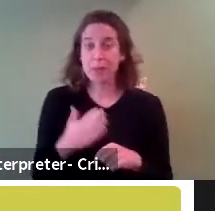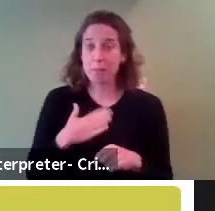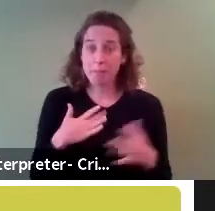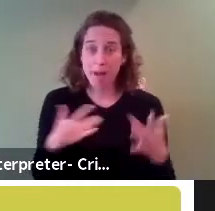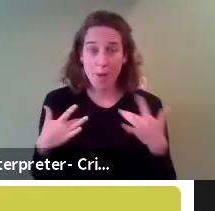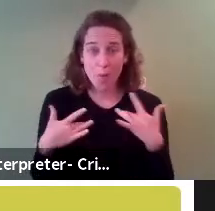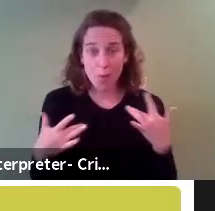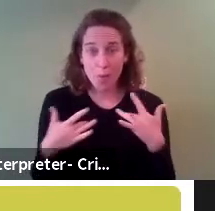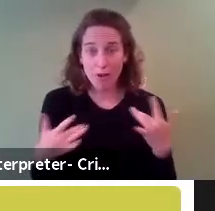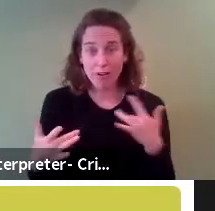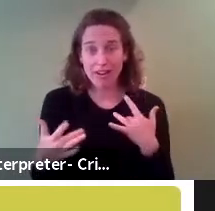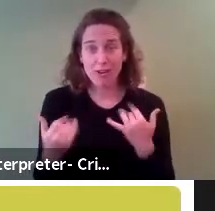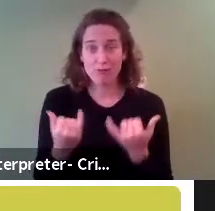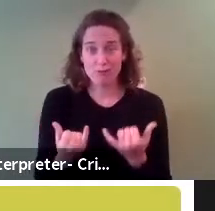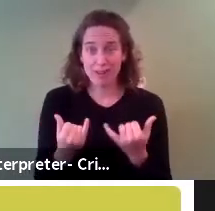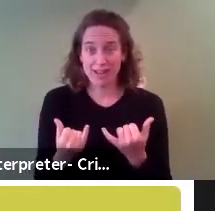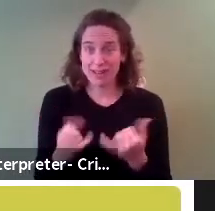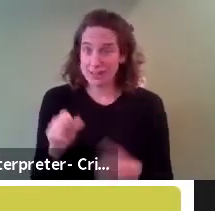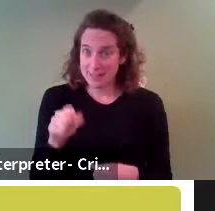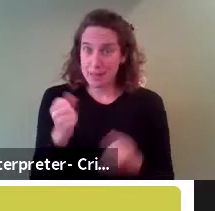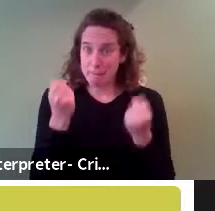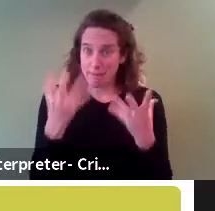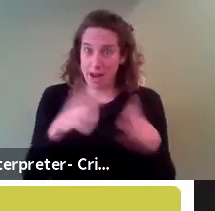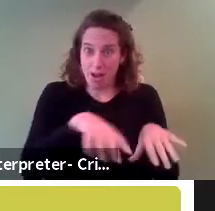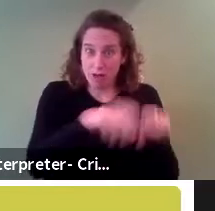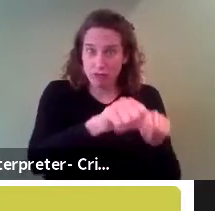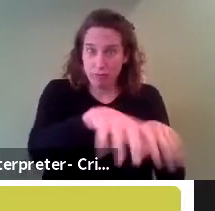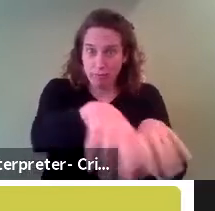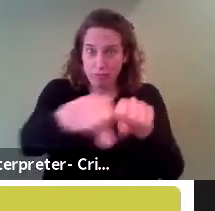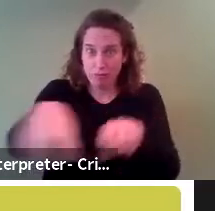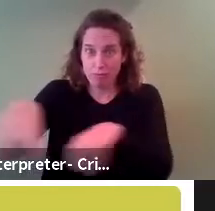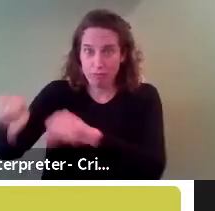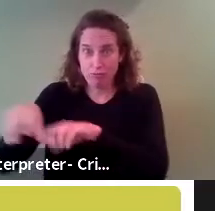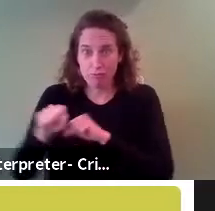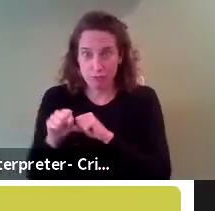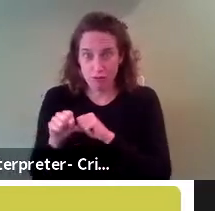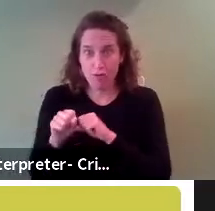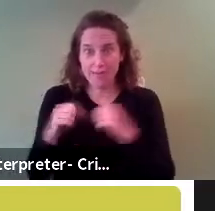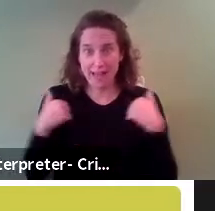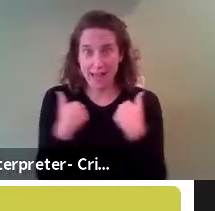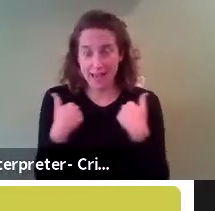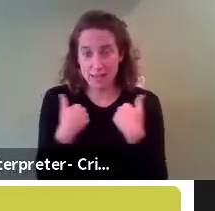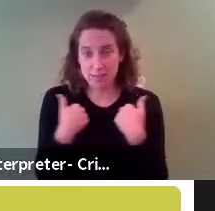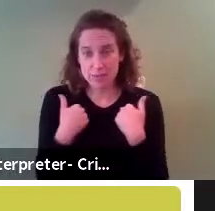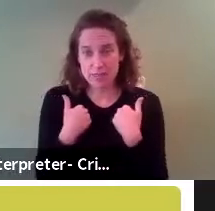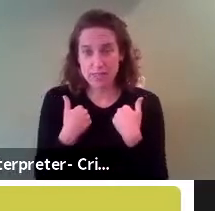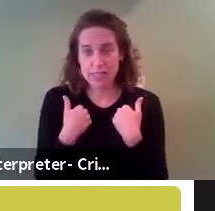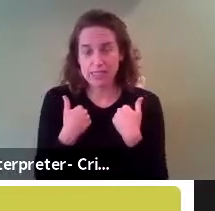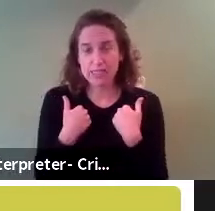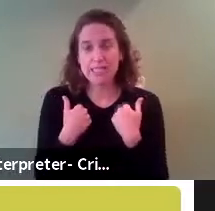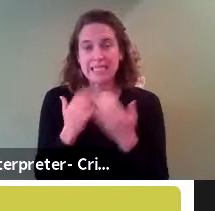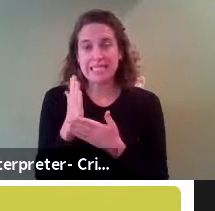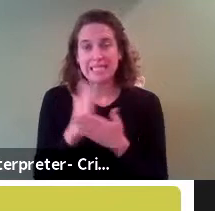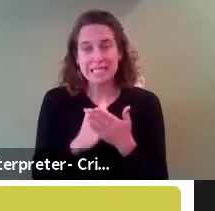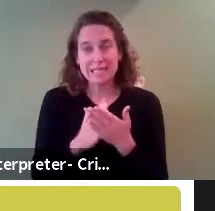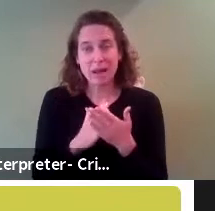huge, wave of people adopting animals, that some of those people who wouldn't have otherwise adopted animals may